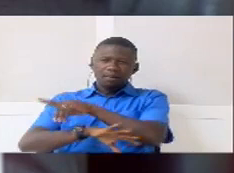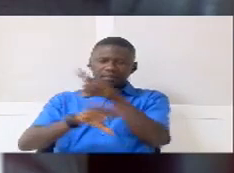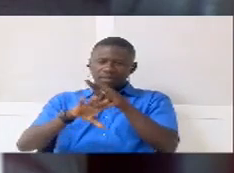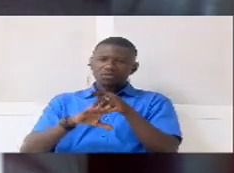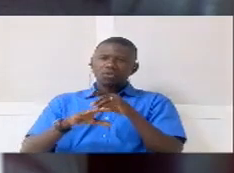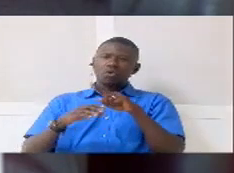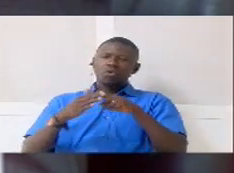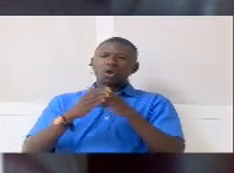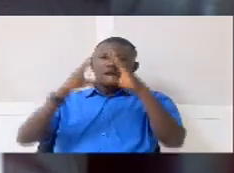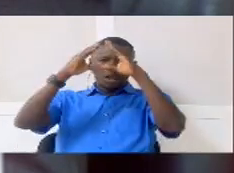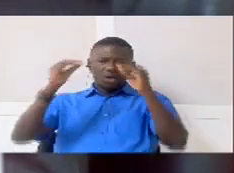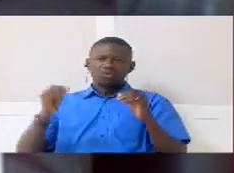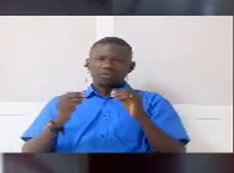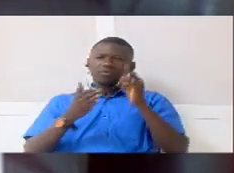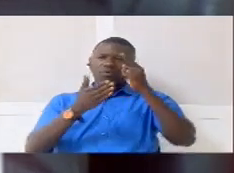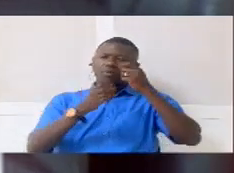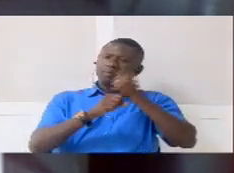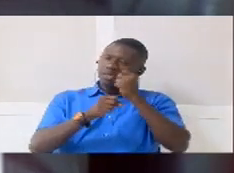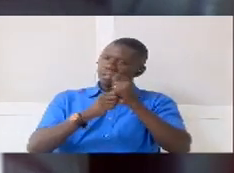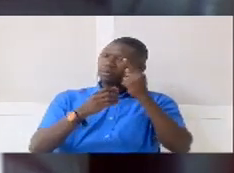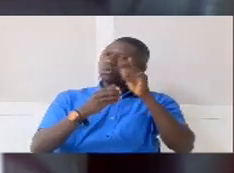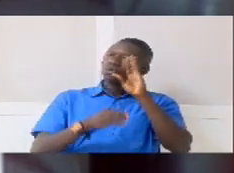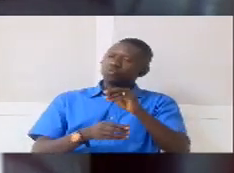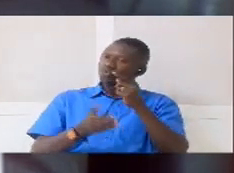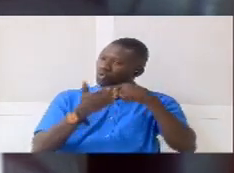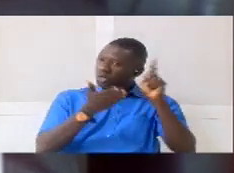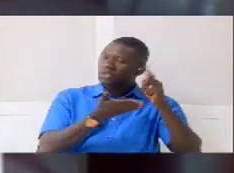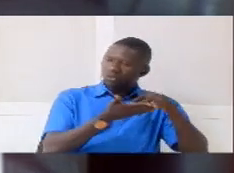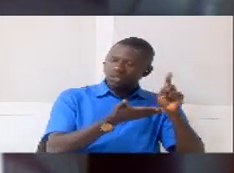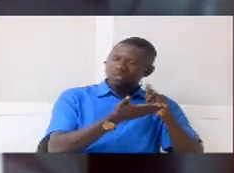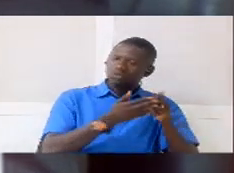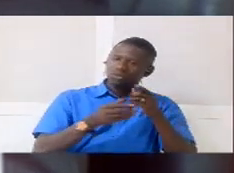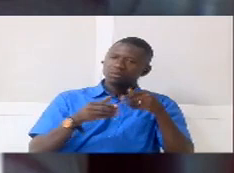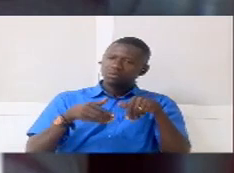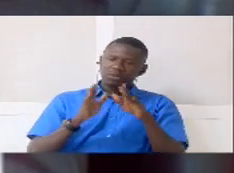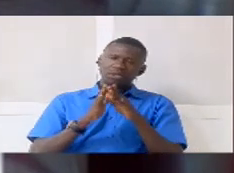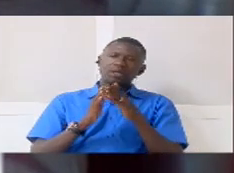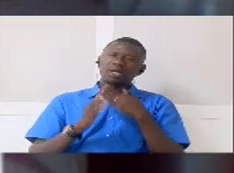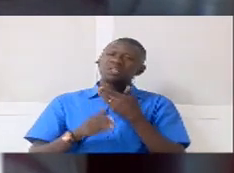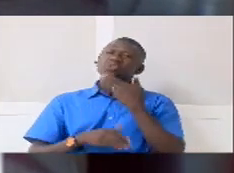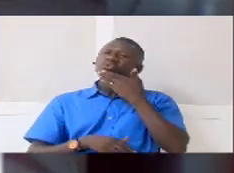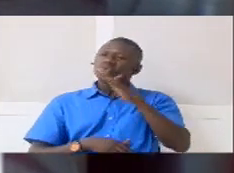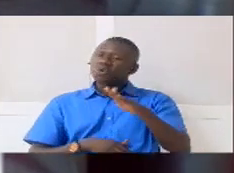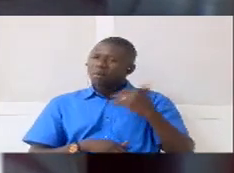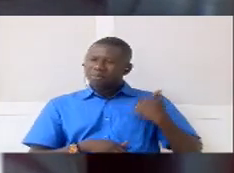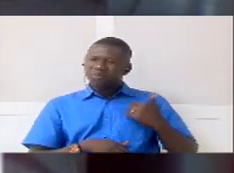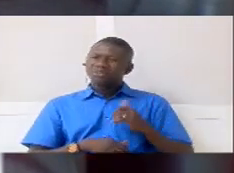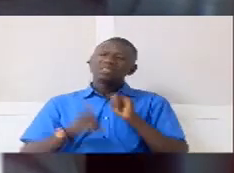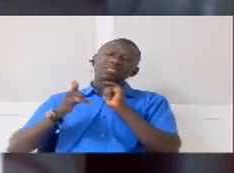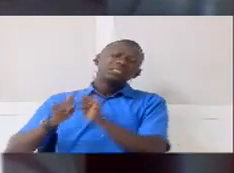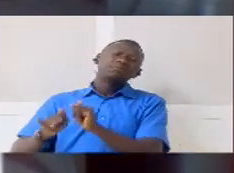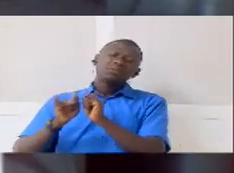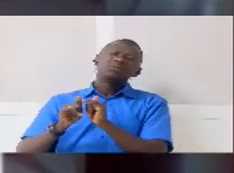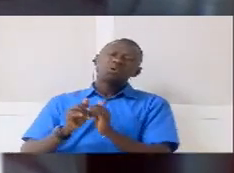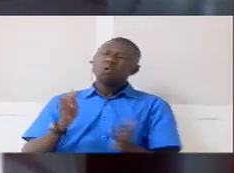for the young people of that tender age to be kept in the juvenile wing for that long,